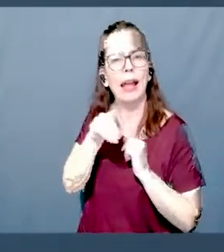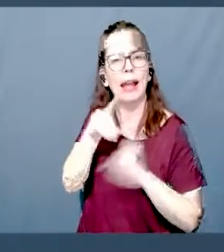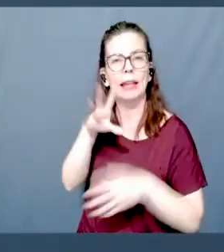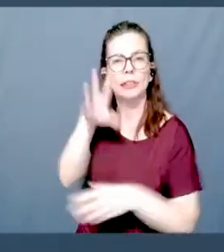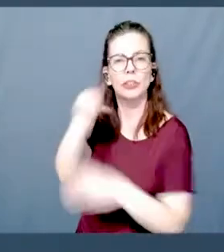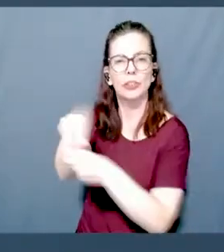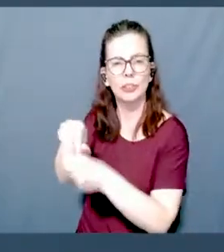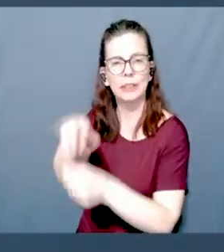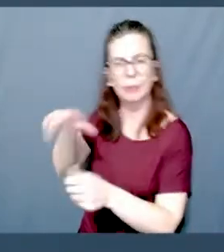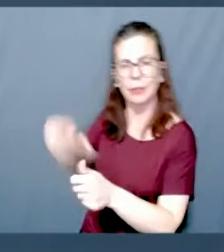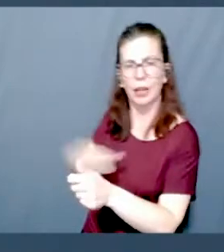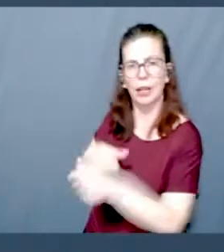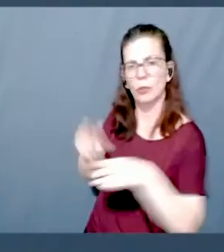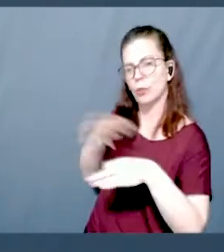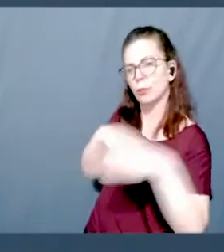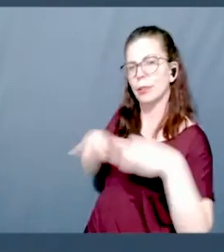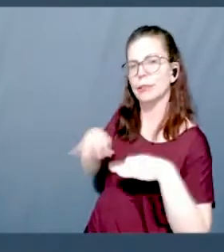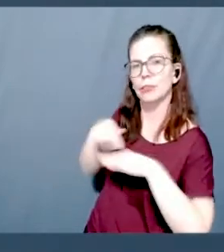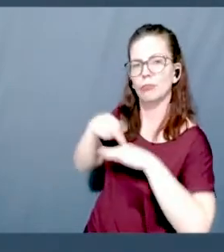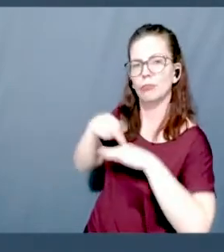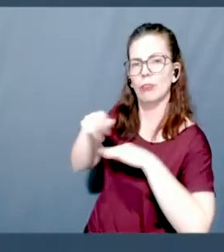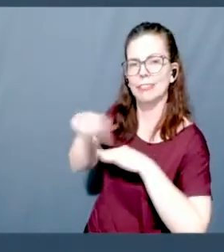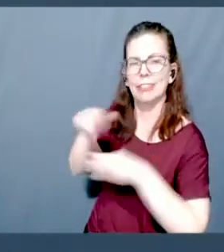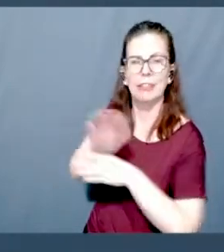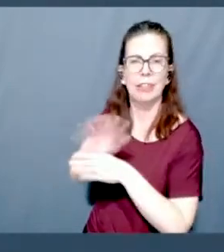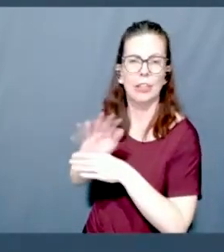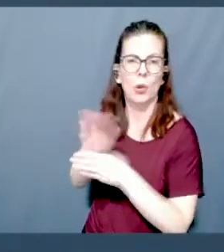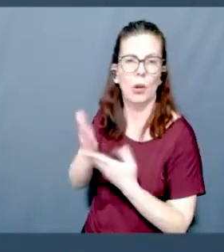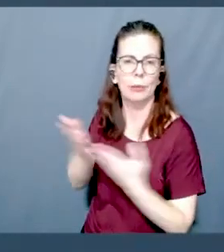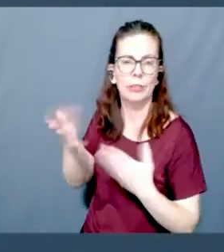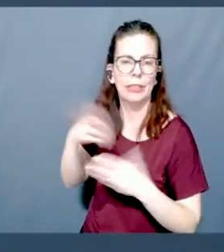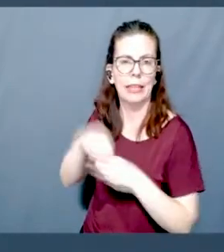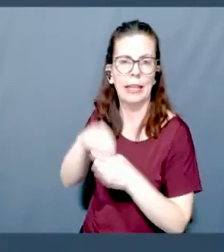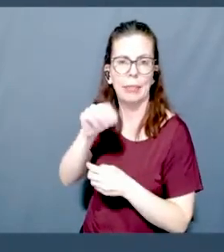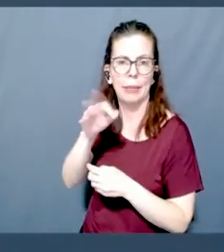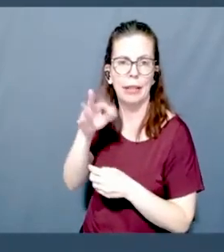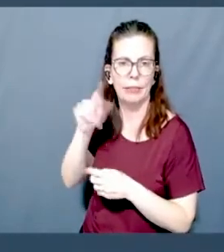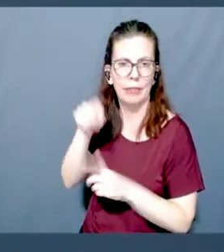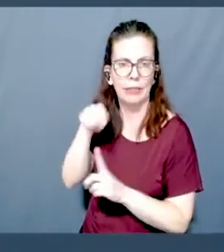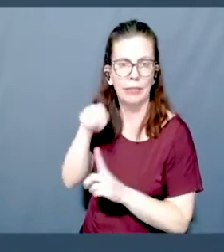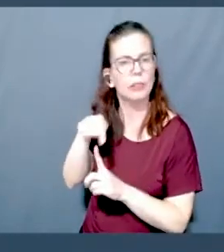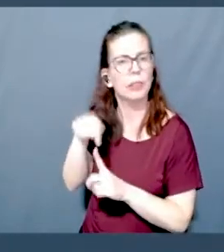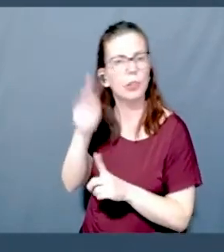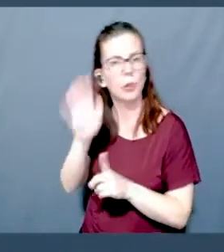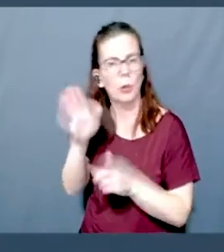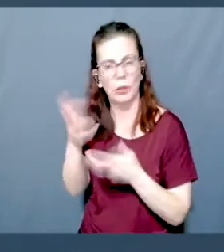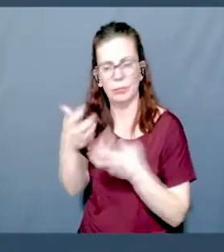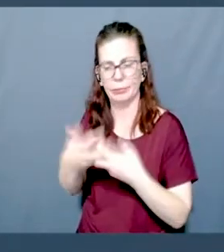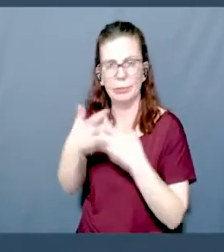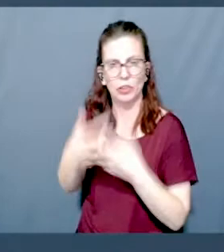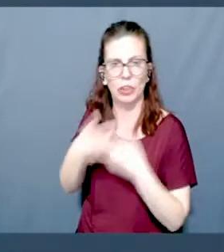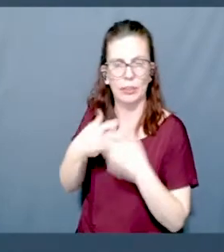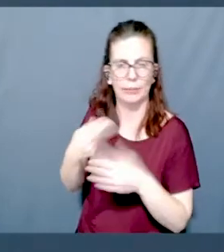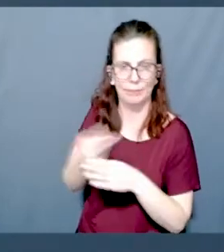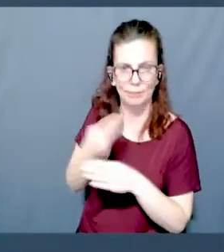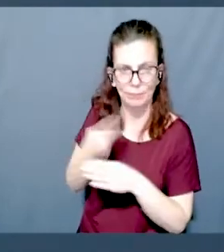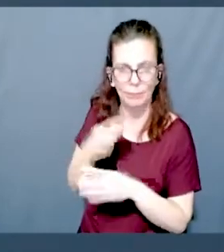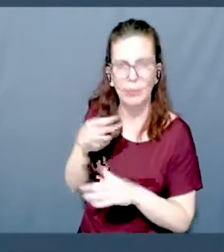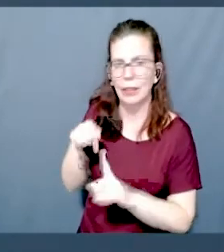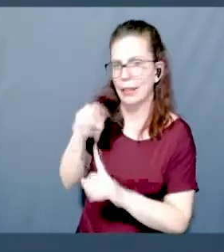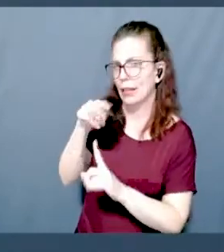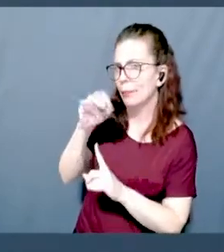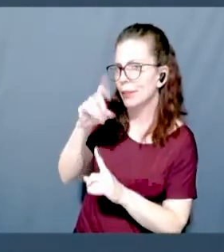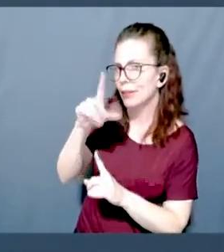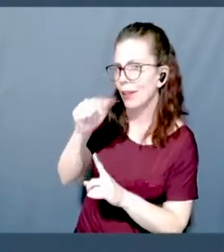the references to the video objects in the manifest that your player consumes. And all of this is done with media assets that sort of